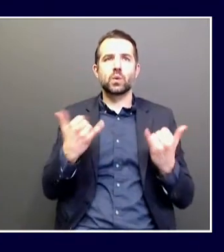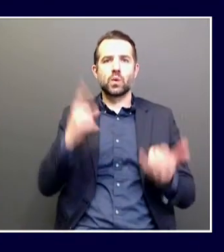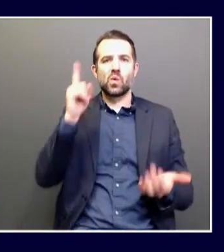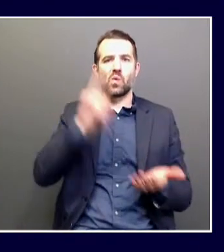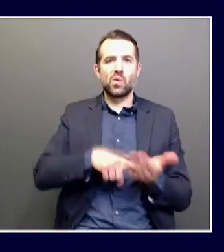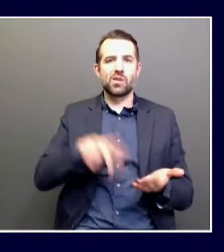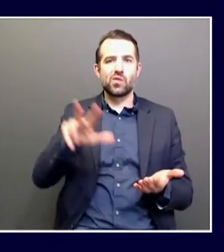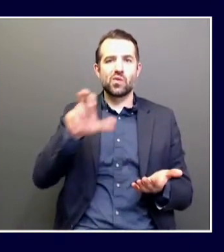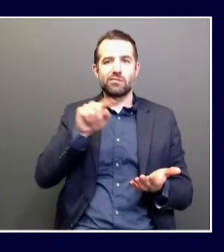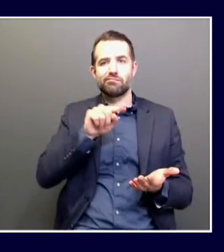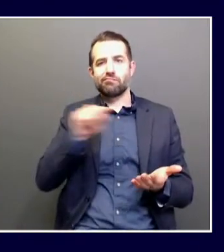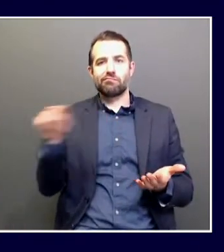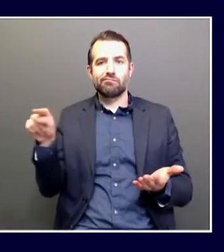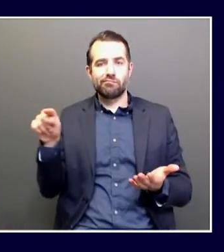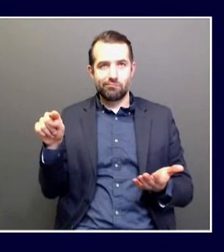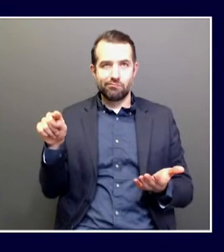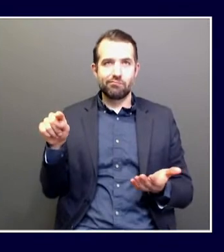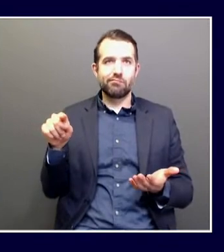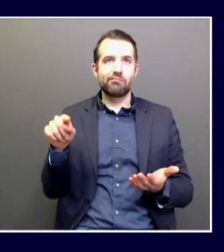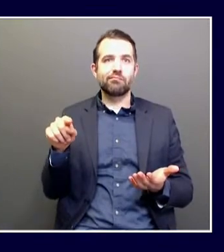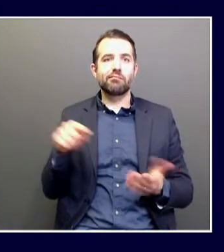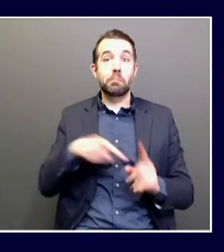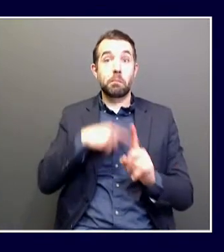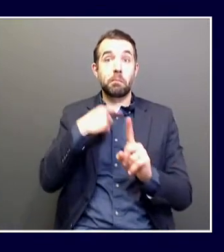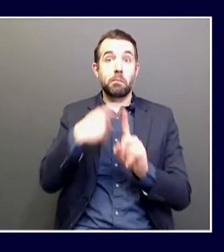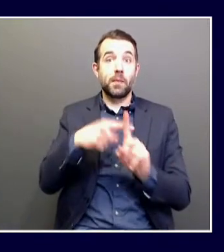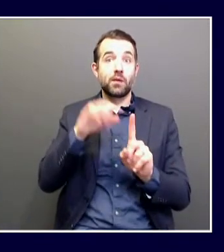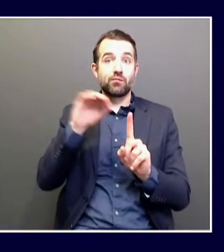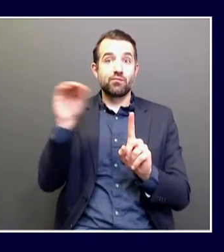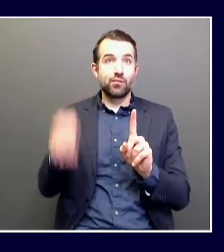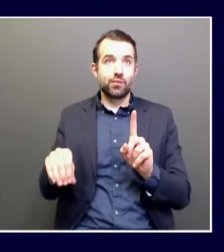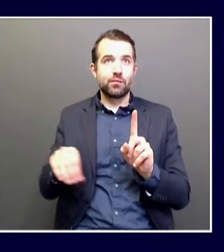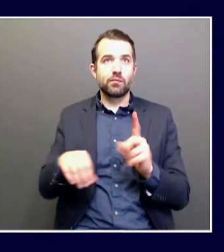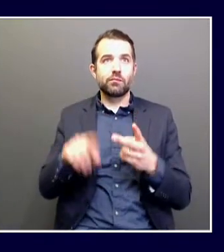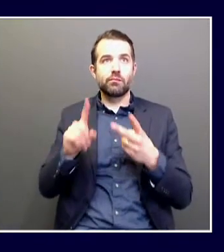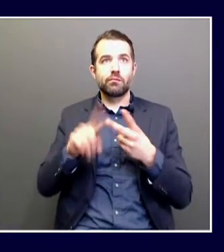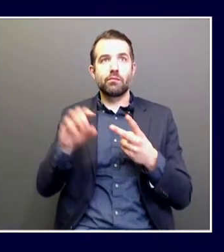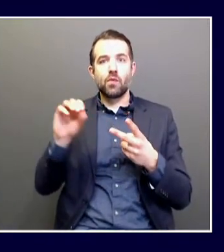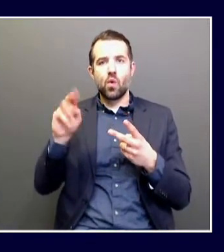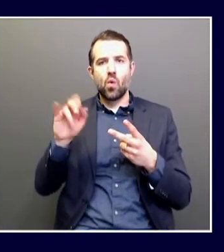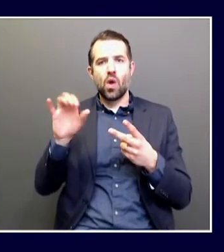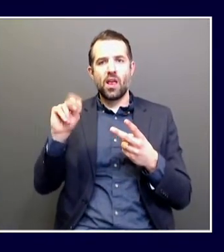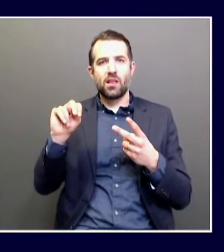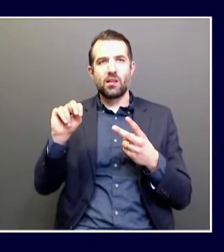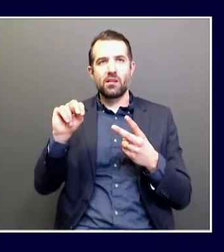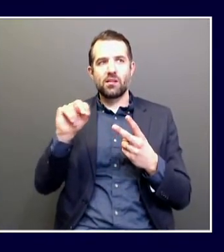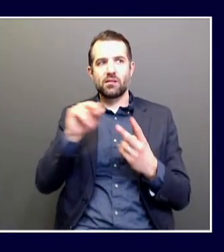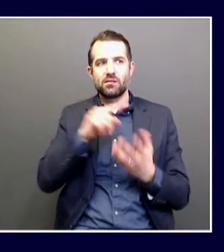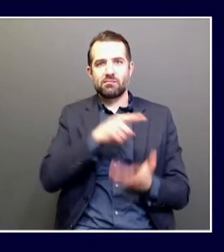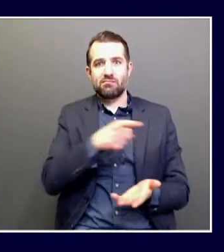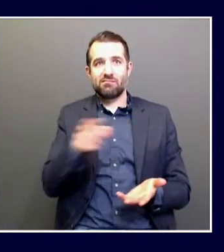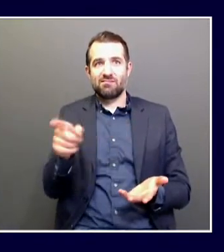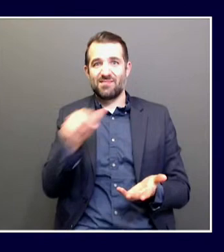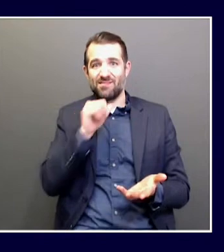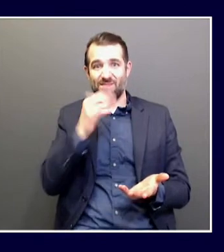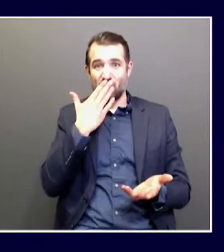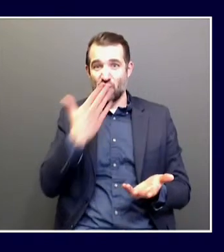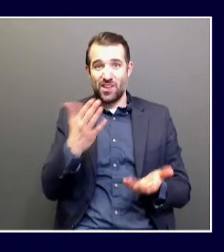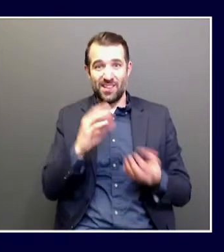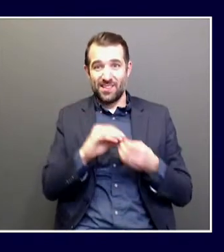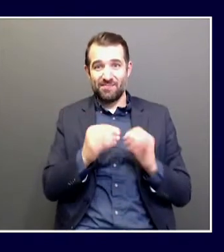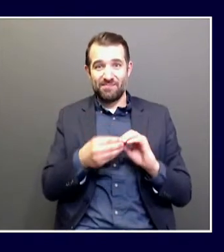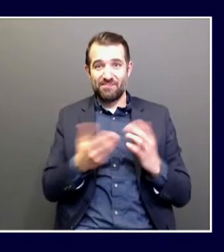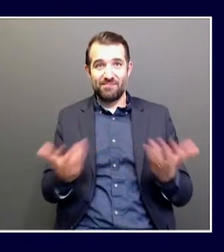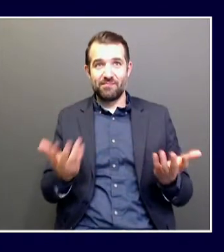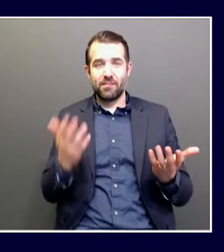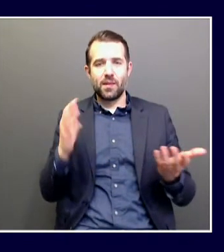in Omicron, obviously things aren't looking good. But if I look at the graph of cases in Maine compared to somewhere like New York right now, there's a